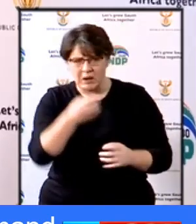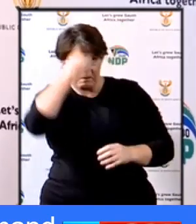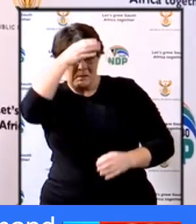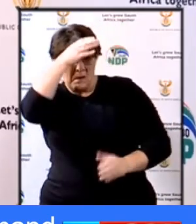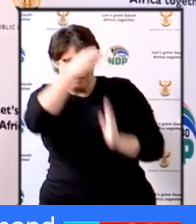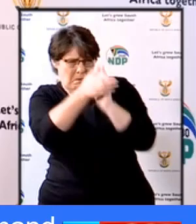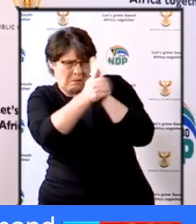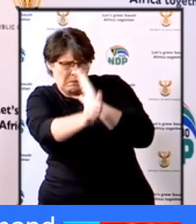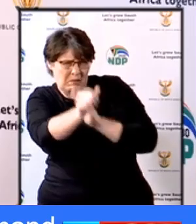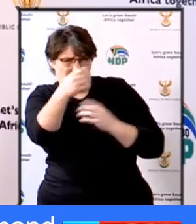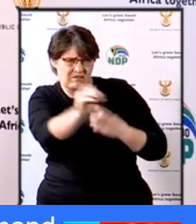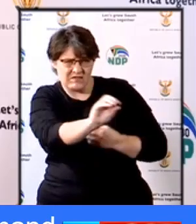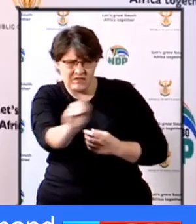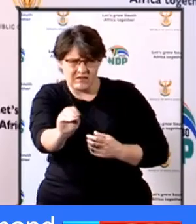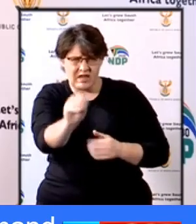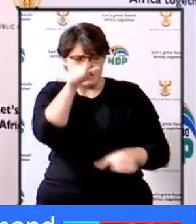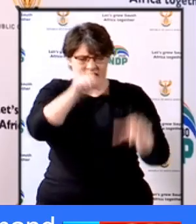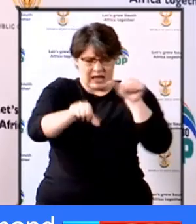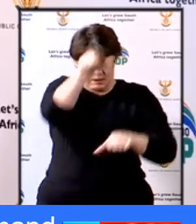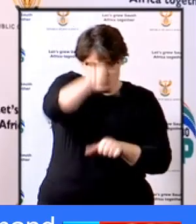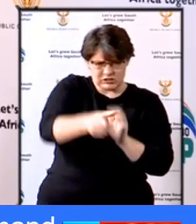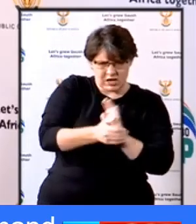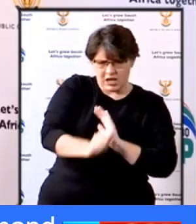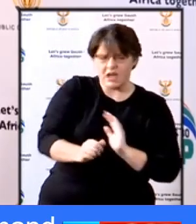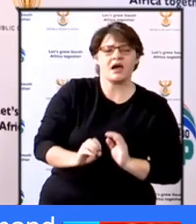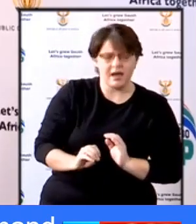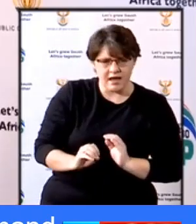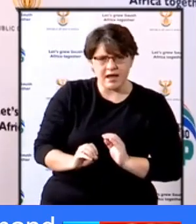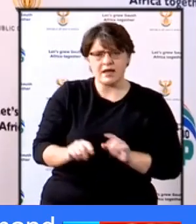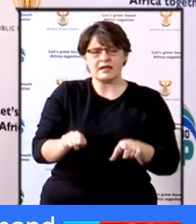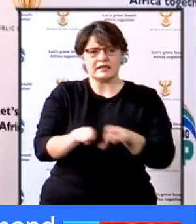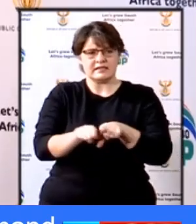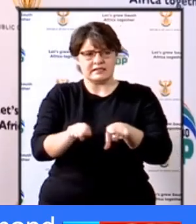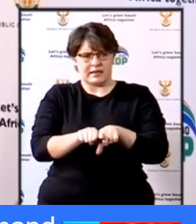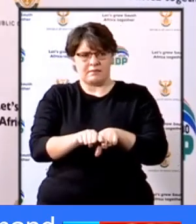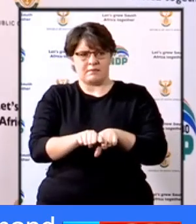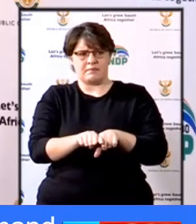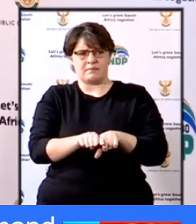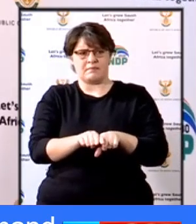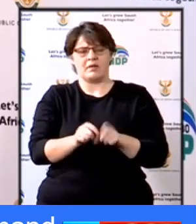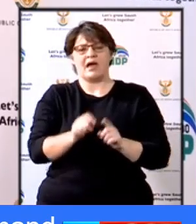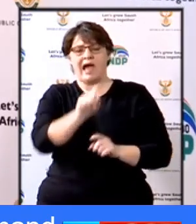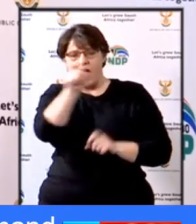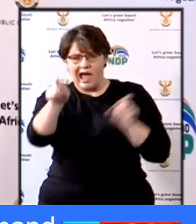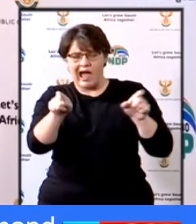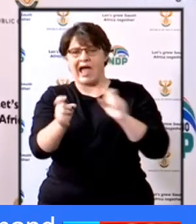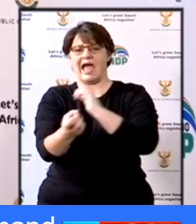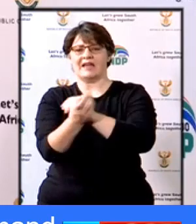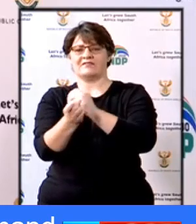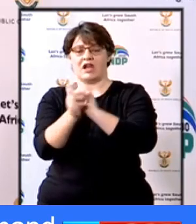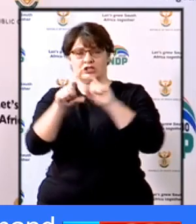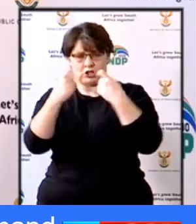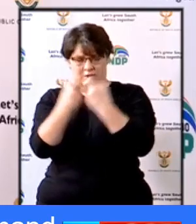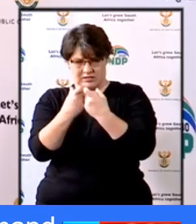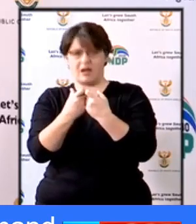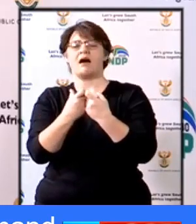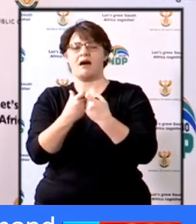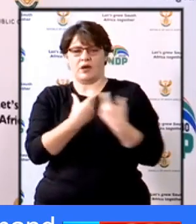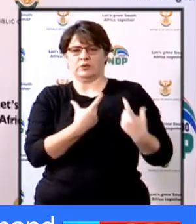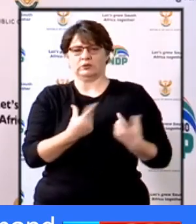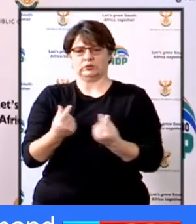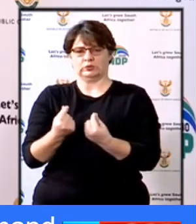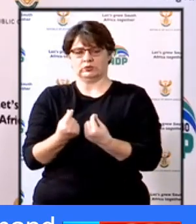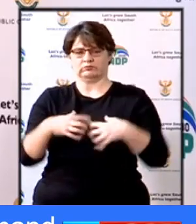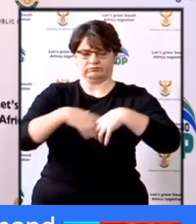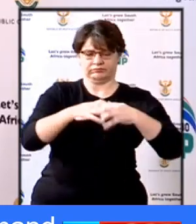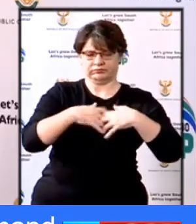experts and scientists, including those that serve in the Minister of Health's Advisory Committee on the